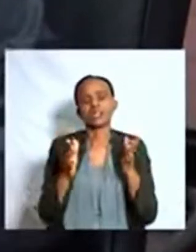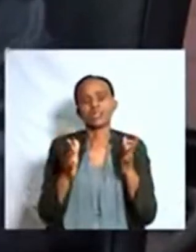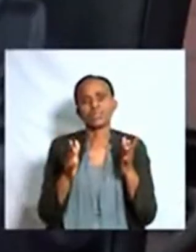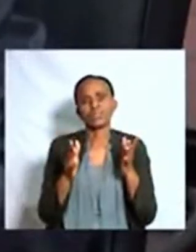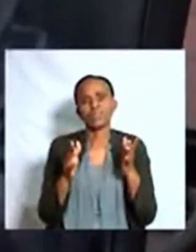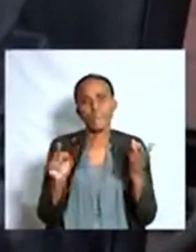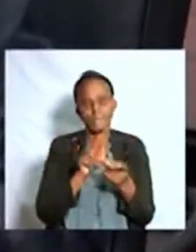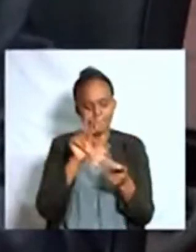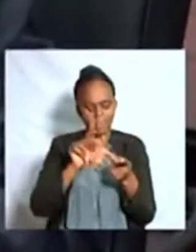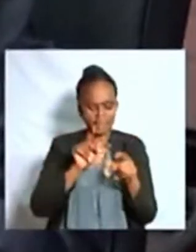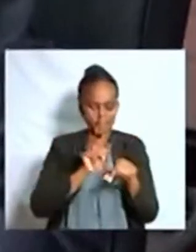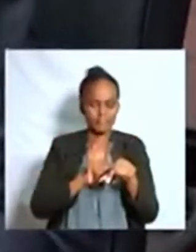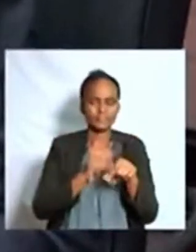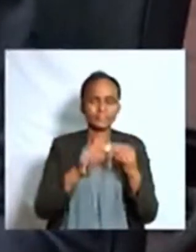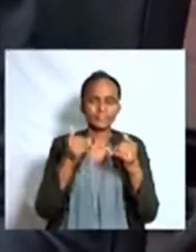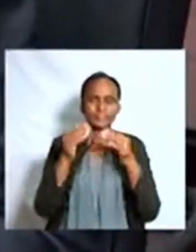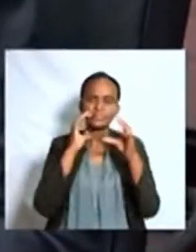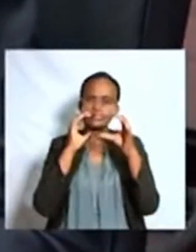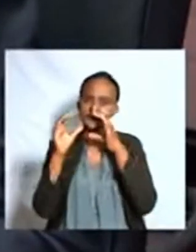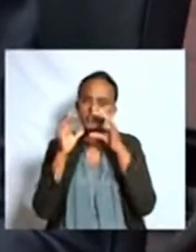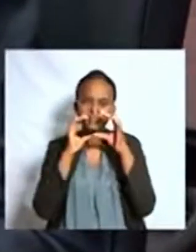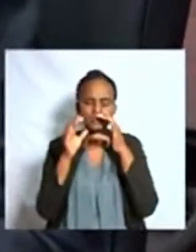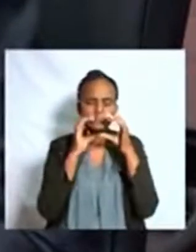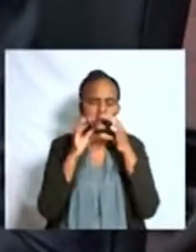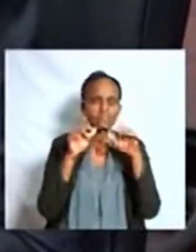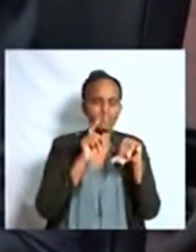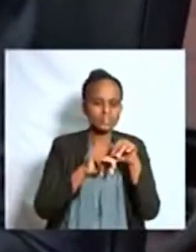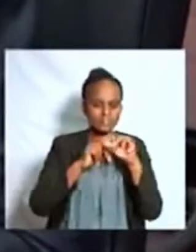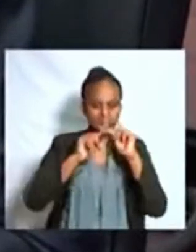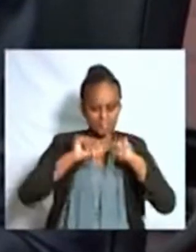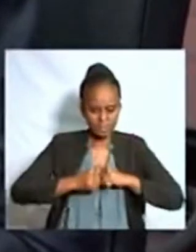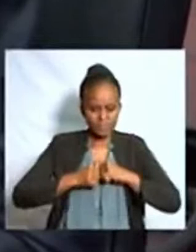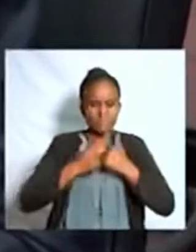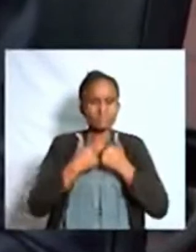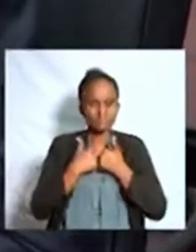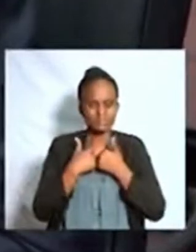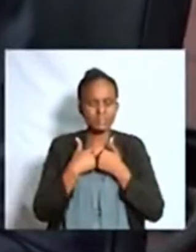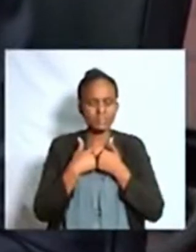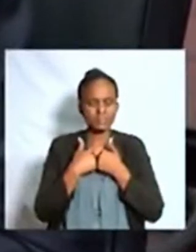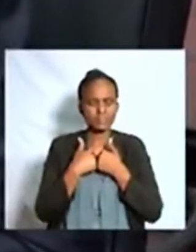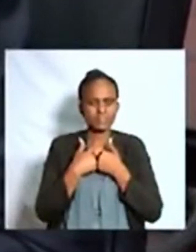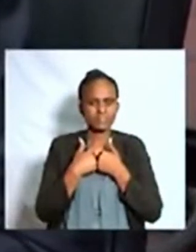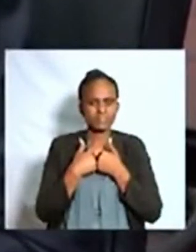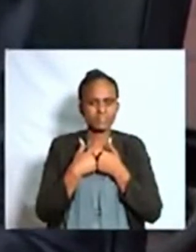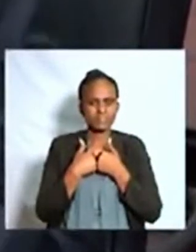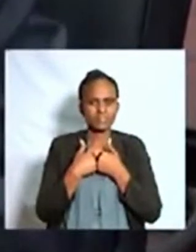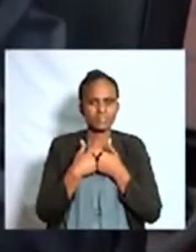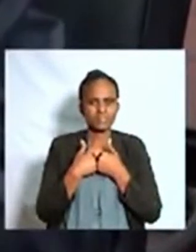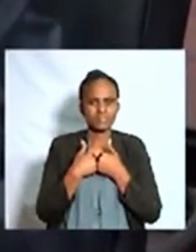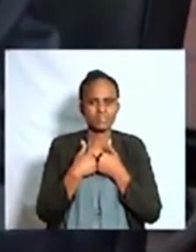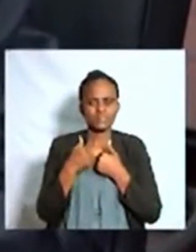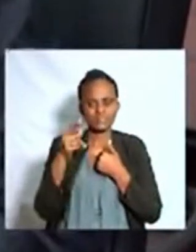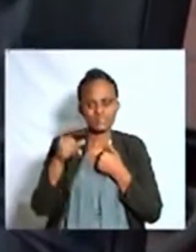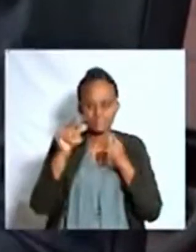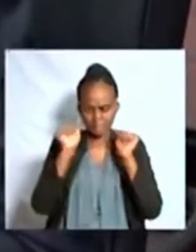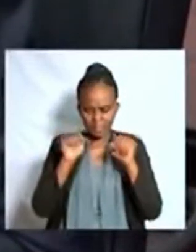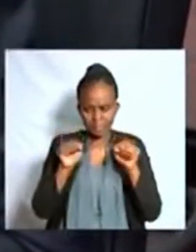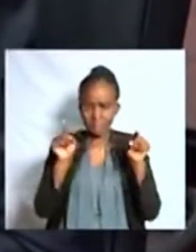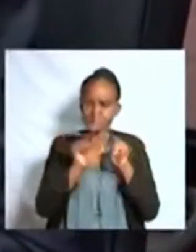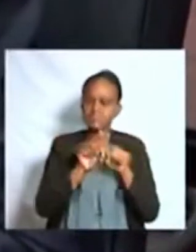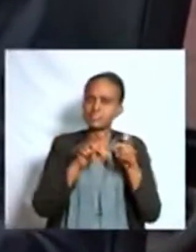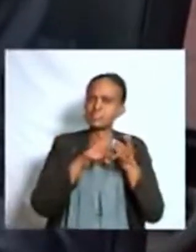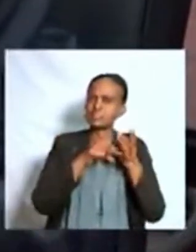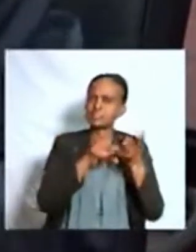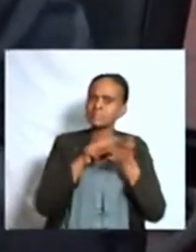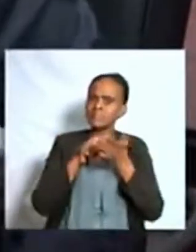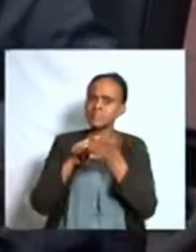This time, communication error, we have emails. And you can even travel to the